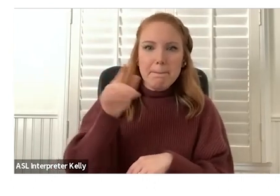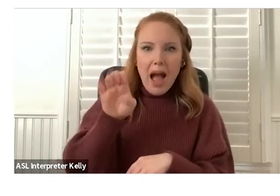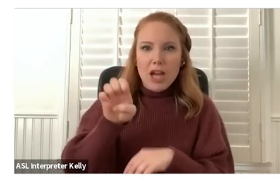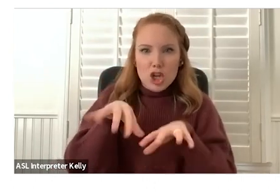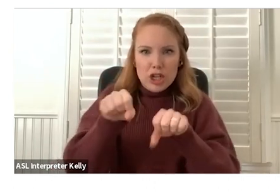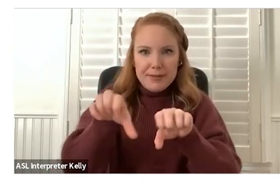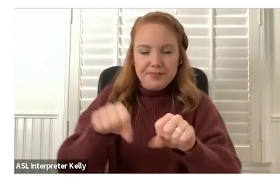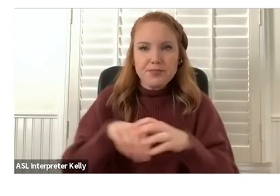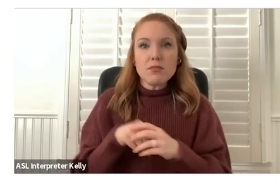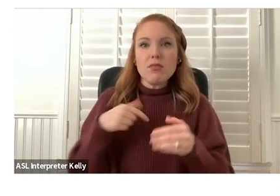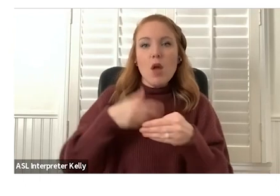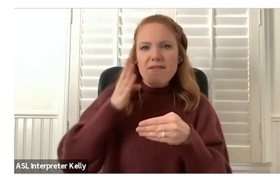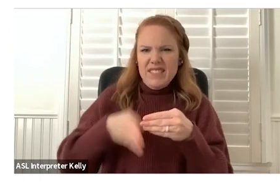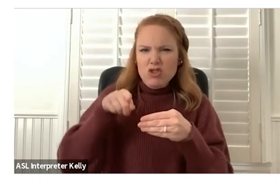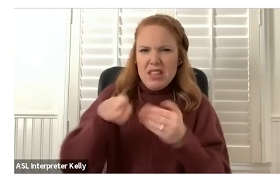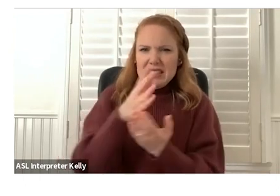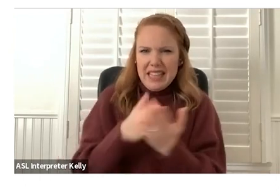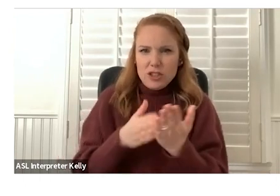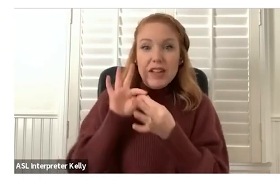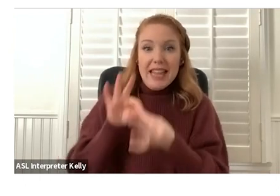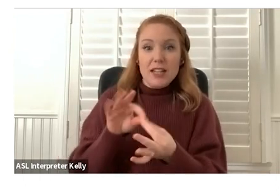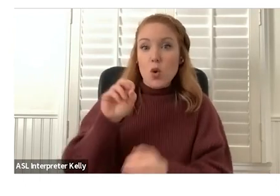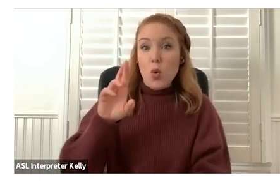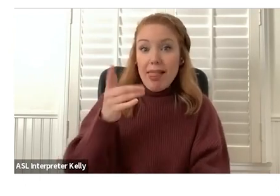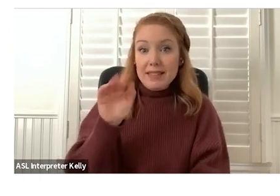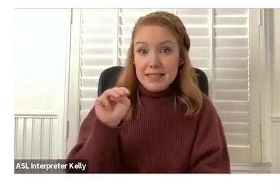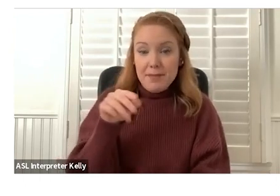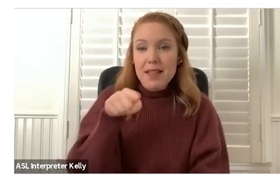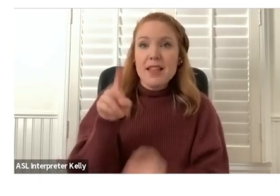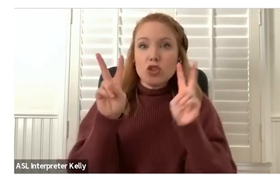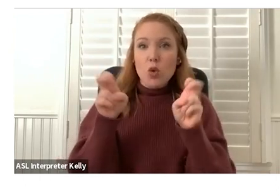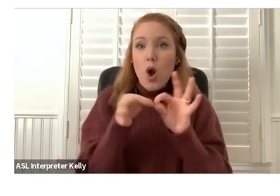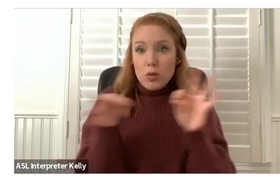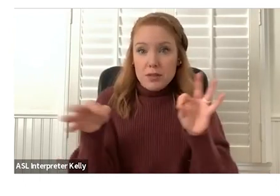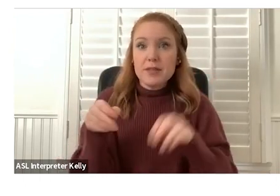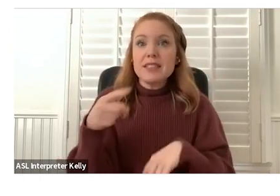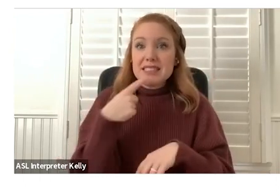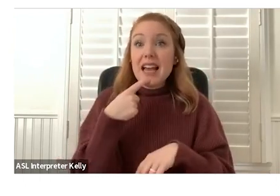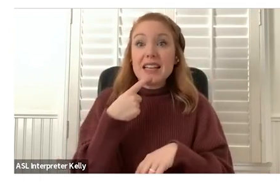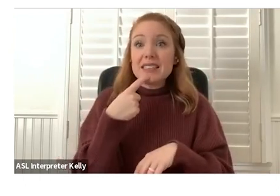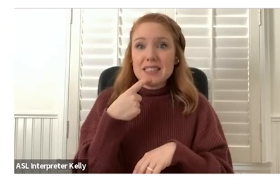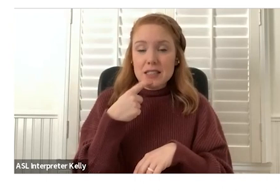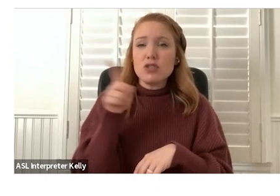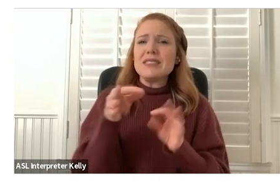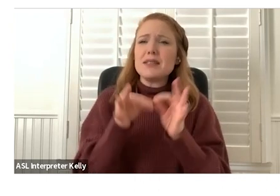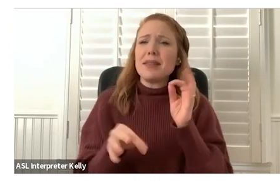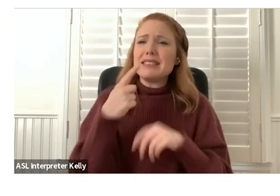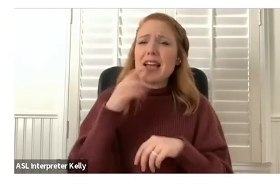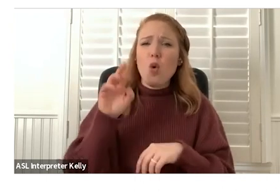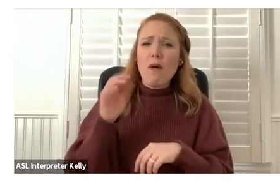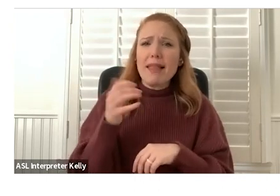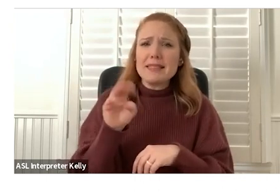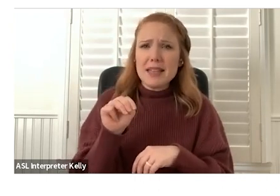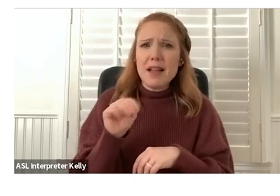the fact. In order to separate people from the right to freedom, from the right to their land, in